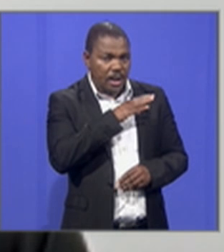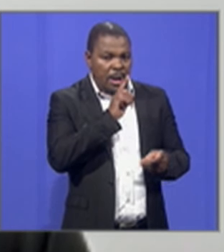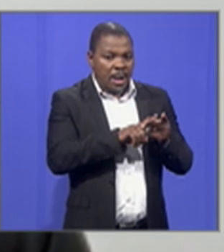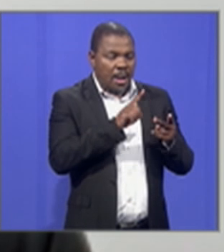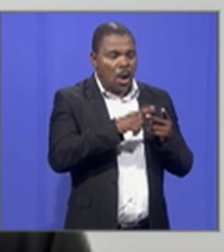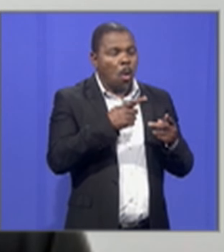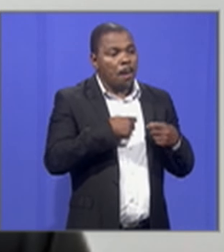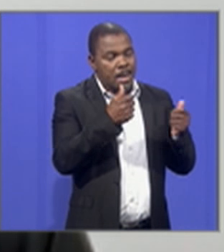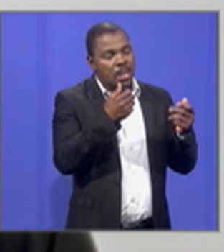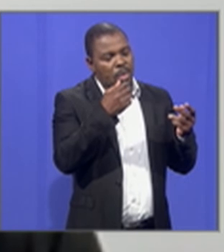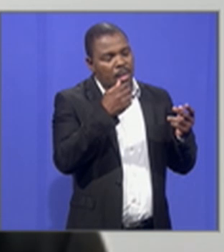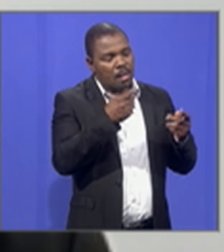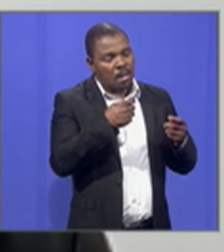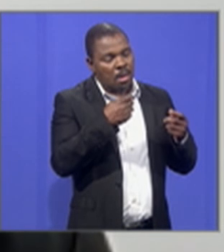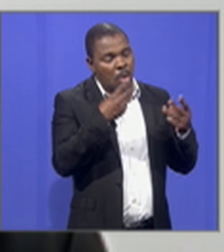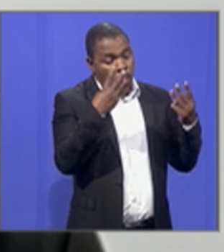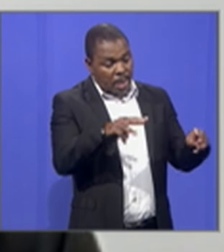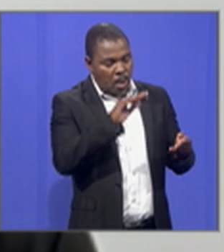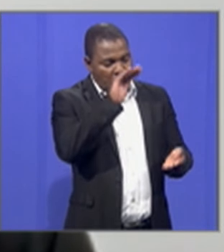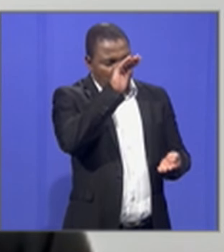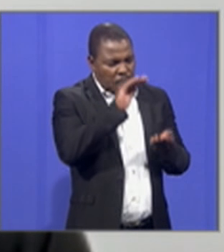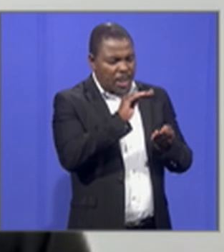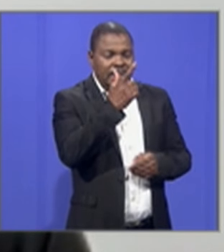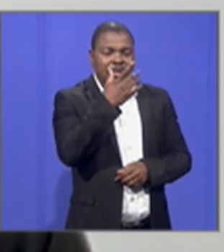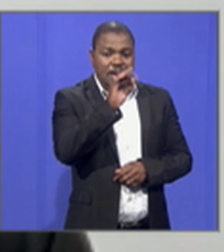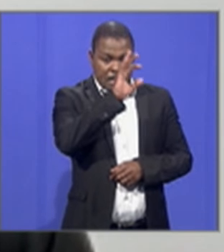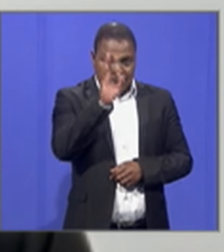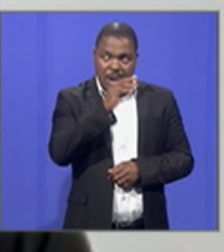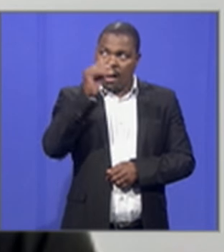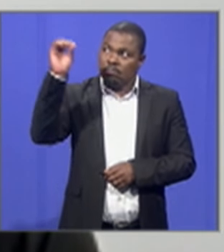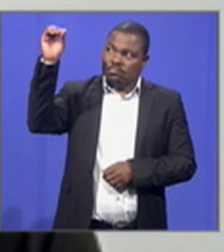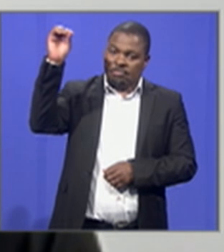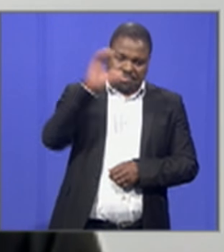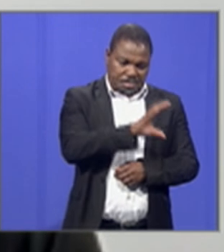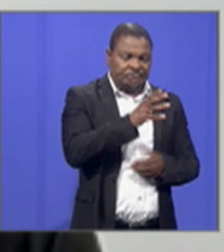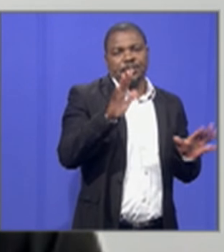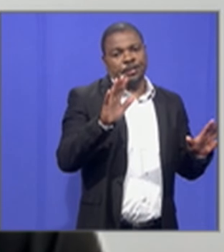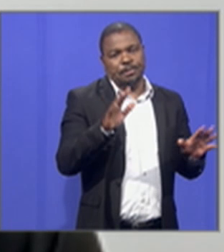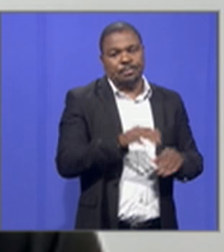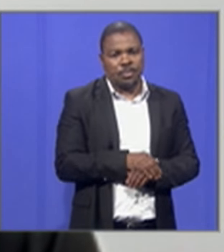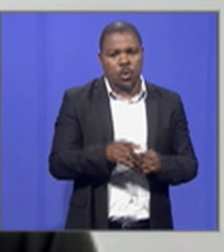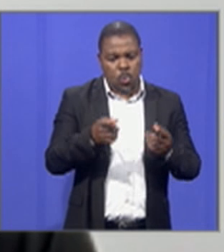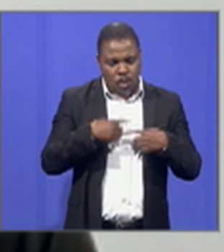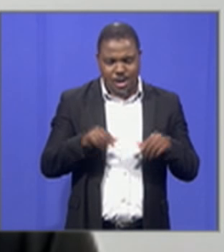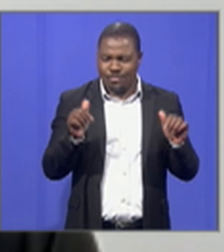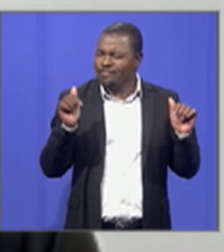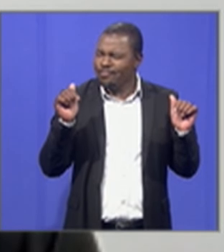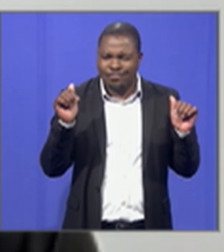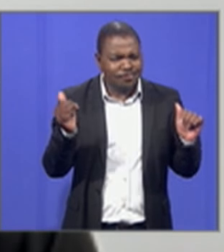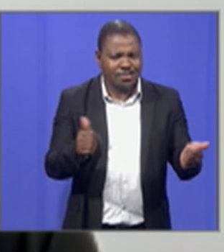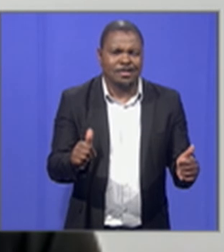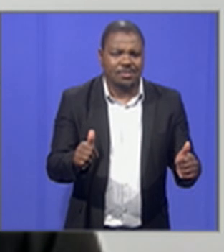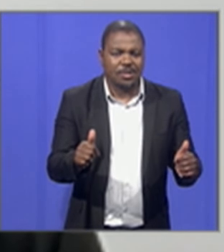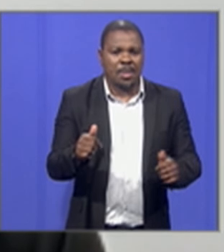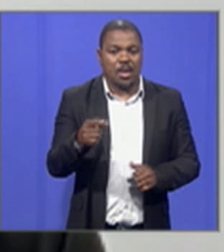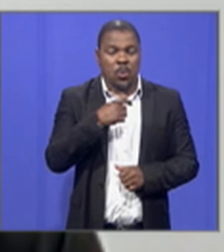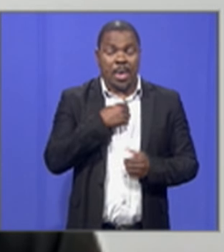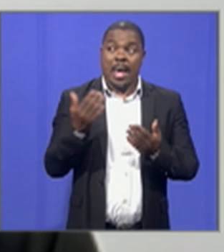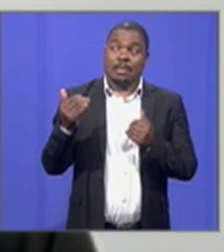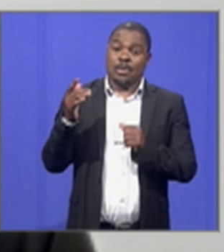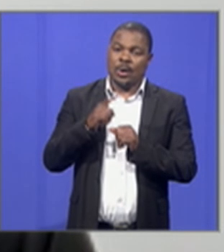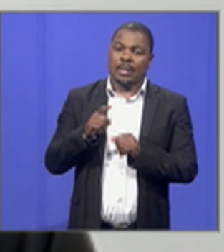than 70% ke ka moo le bonego ba kgonne go rekisa tšhelete re be re le malala o botse re expecta gore in